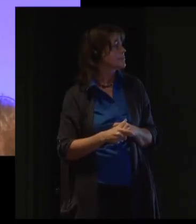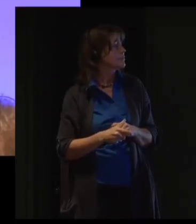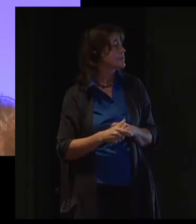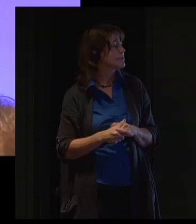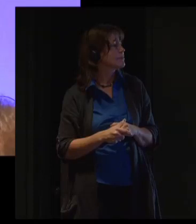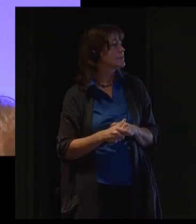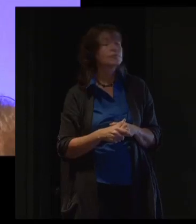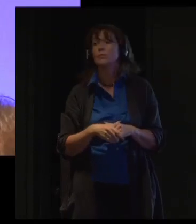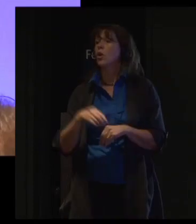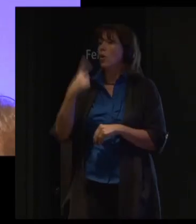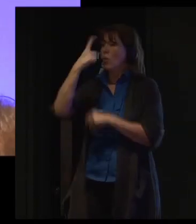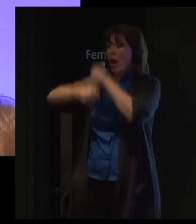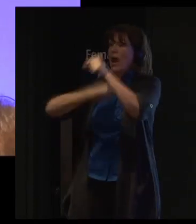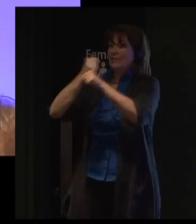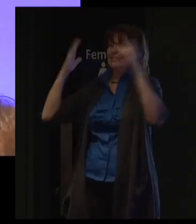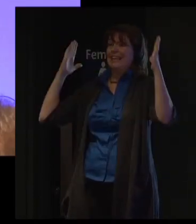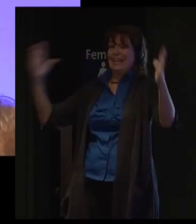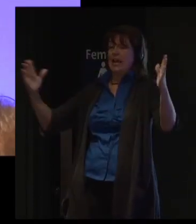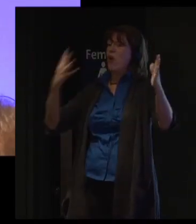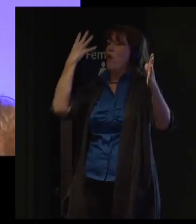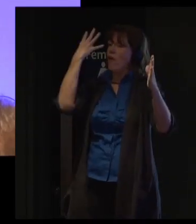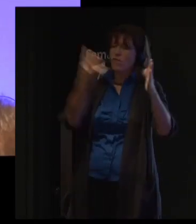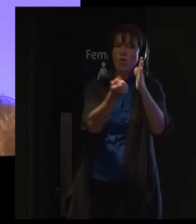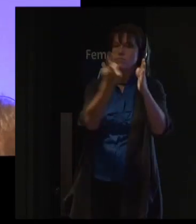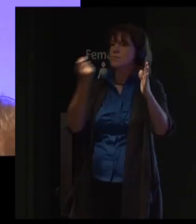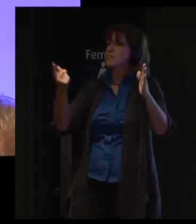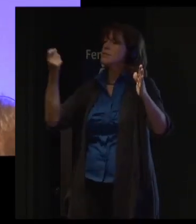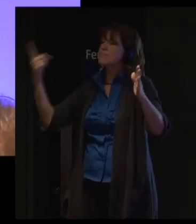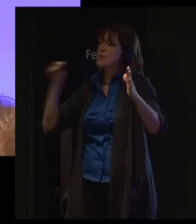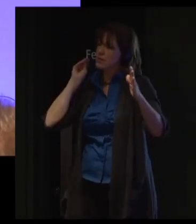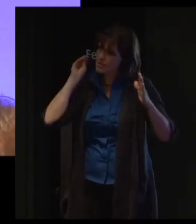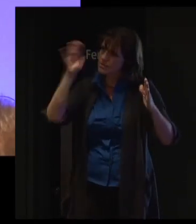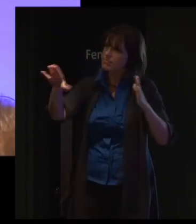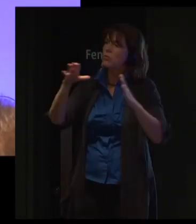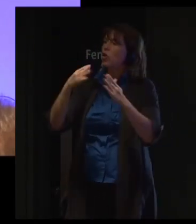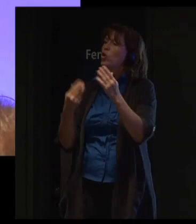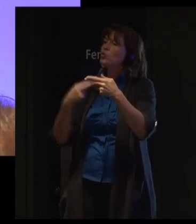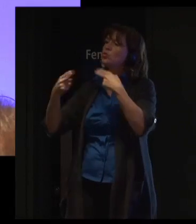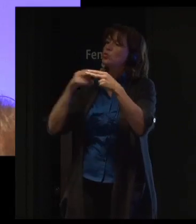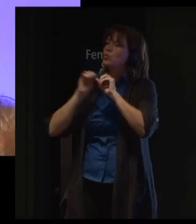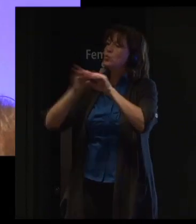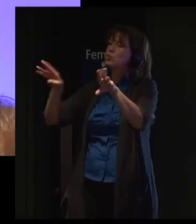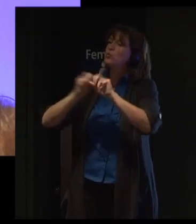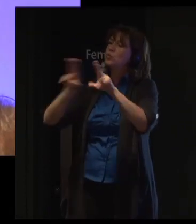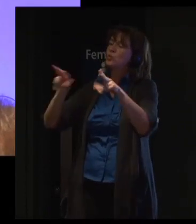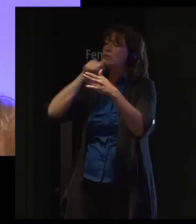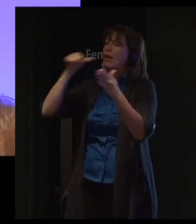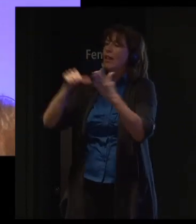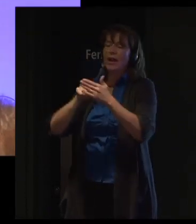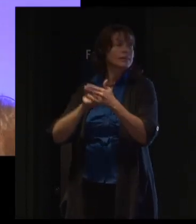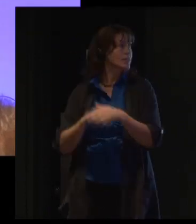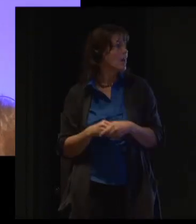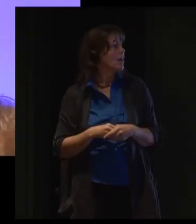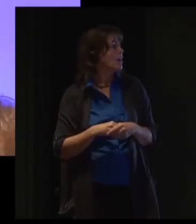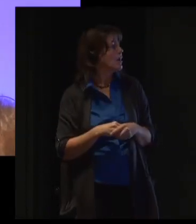About four times per year, the fan club sends a newsletter to all members, also as a paper edition to those